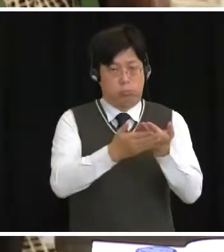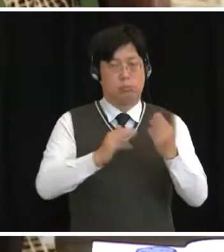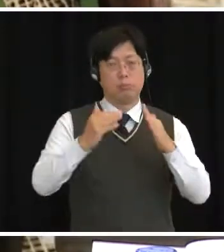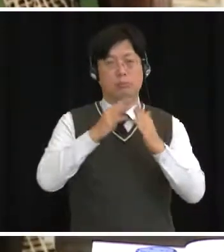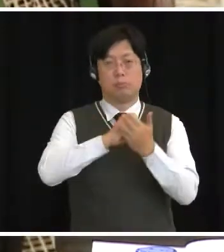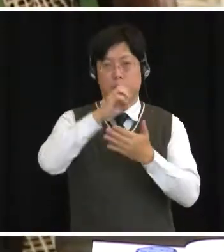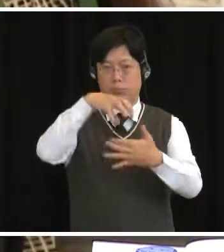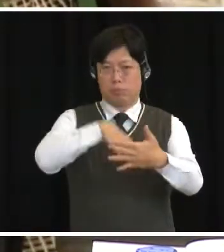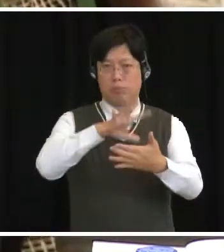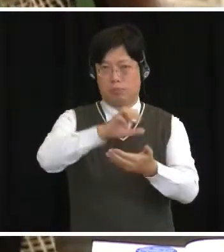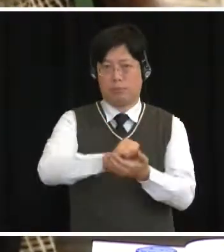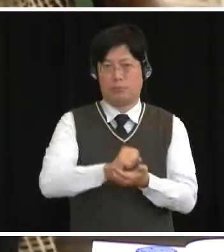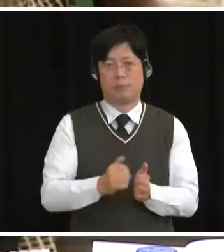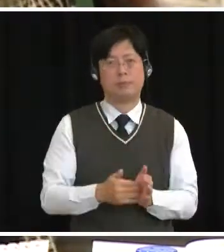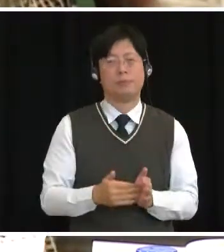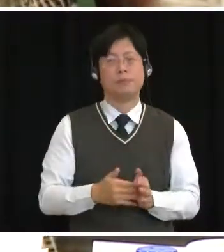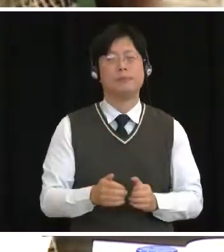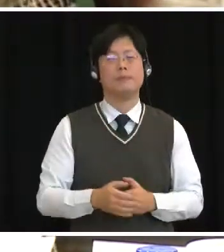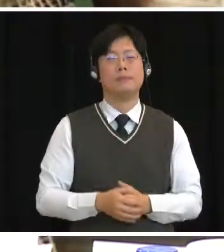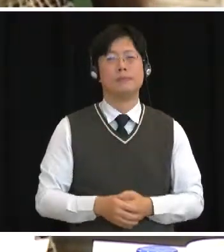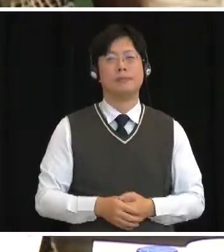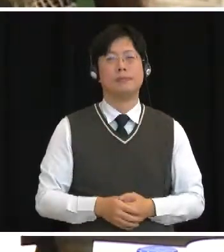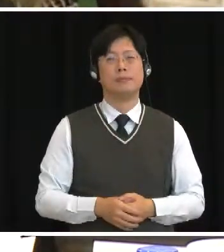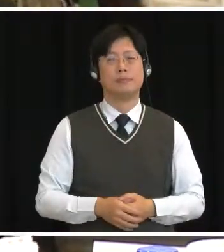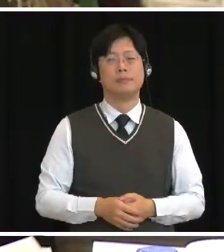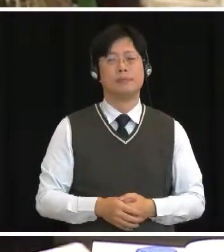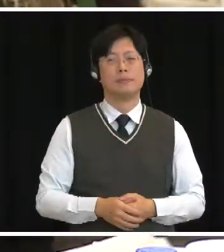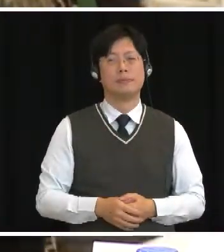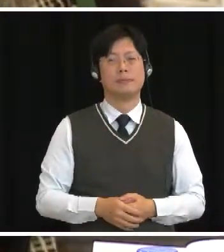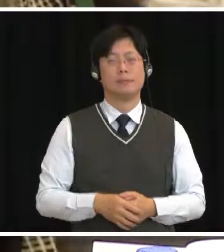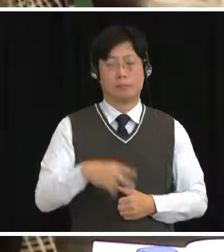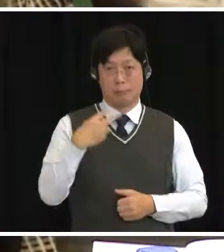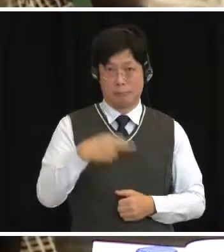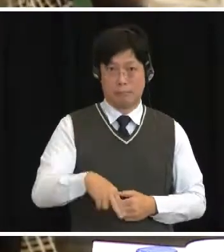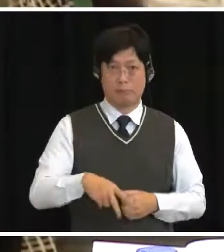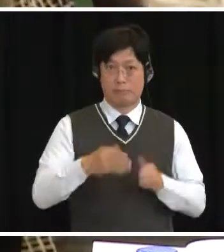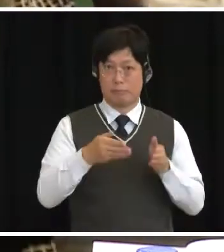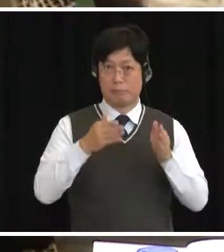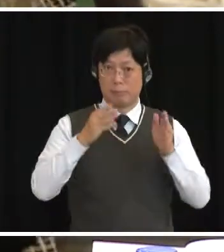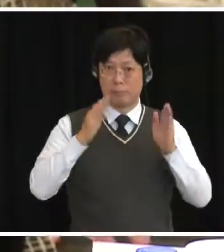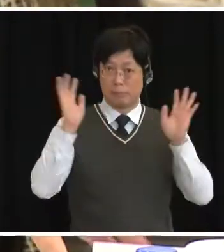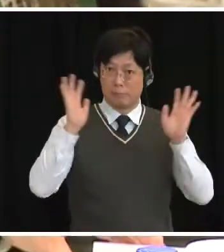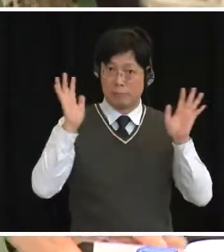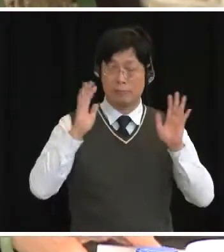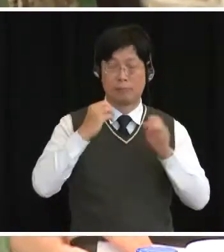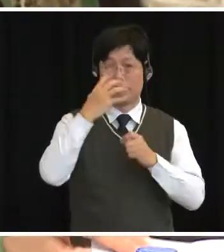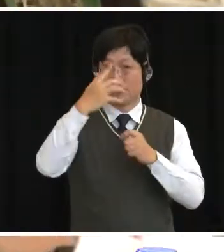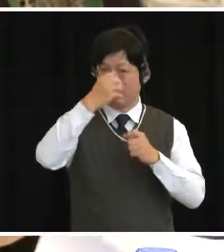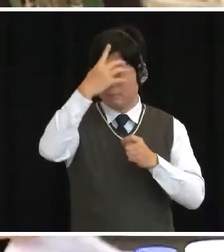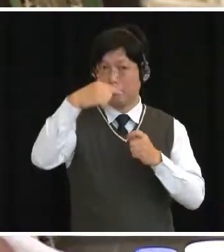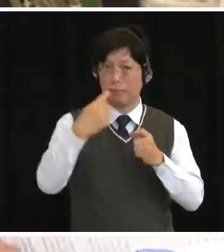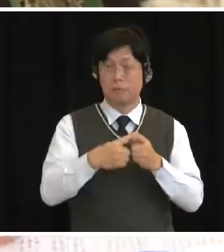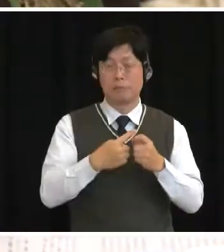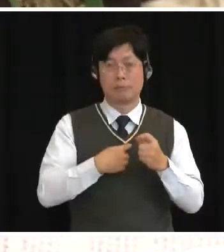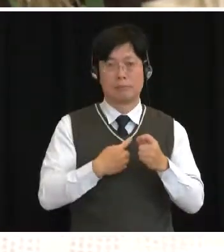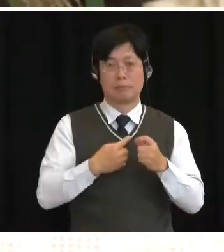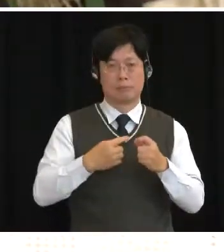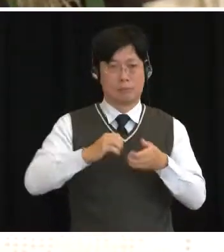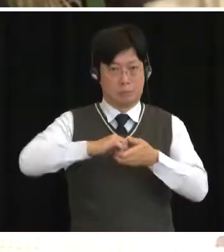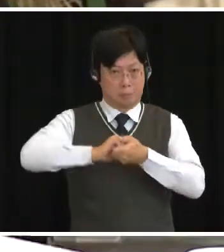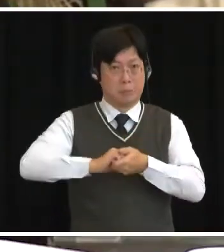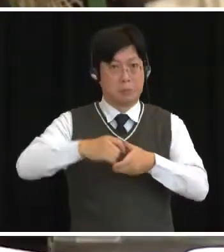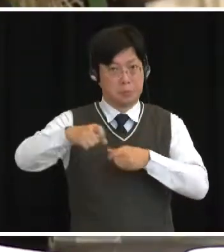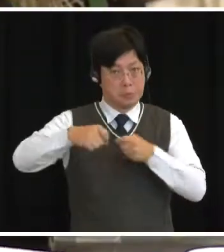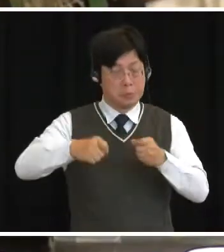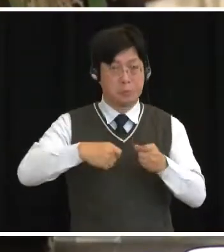And promotional materials and that are being used for such promotion are included in the initial report